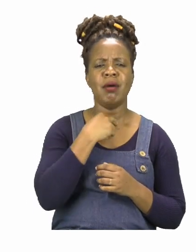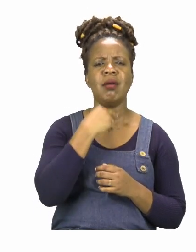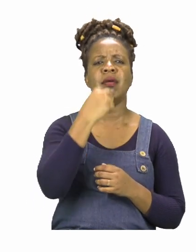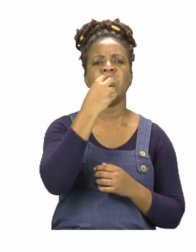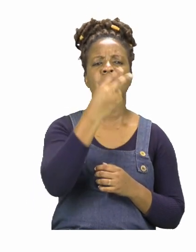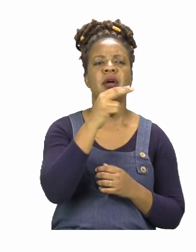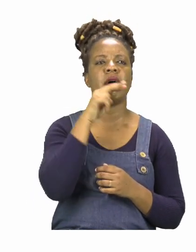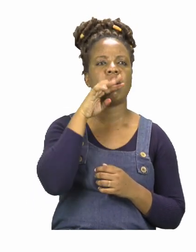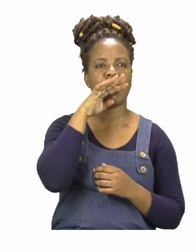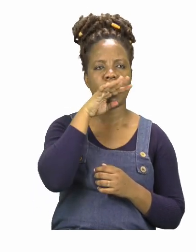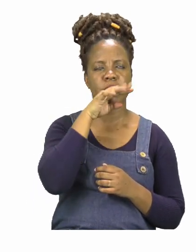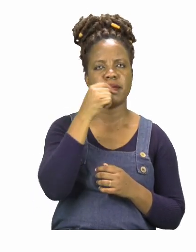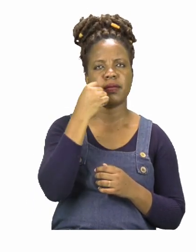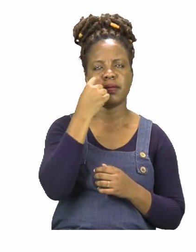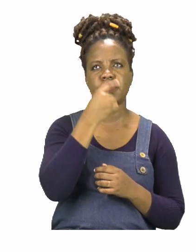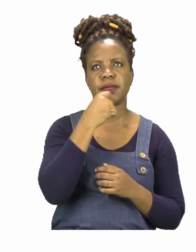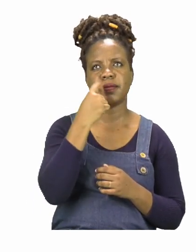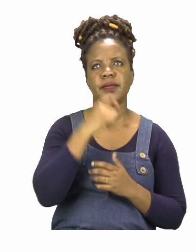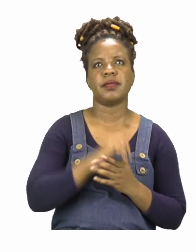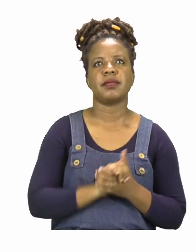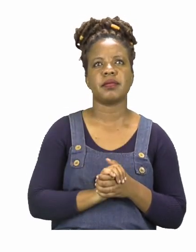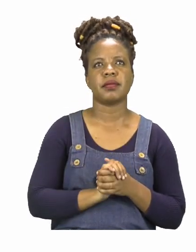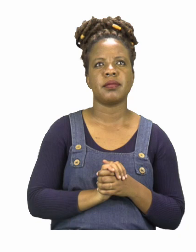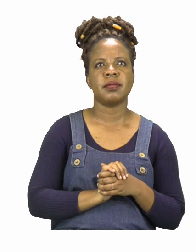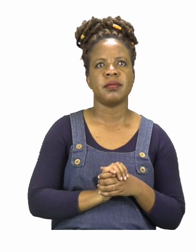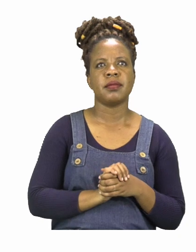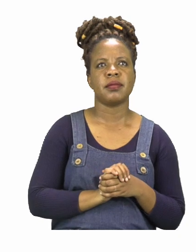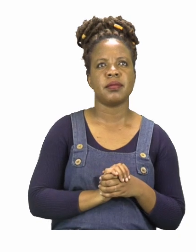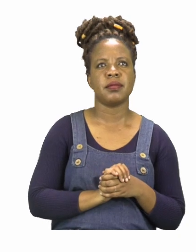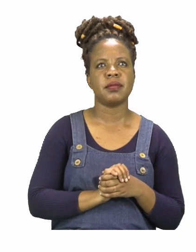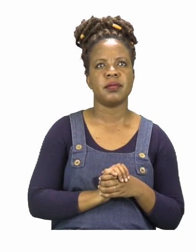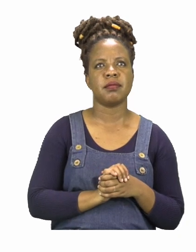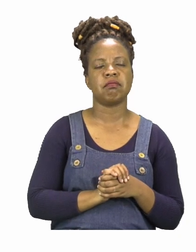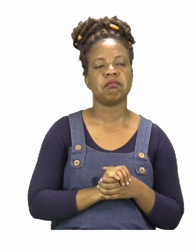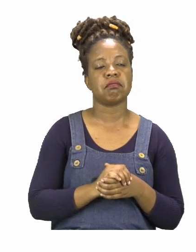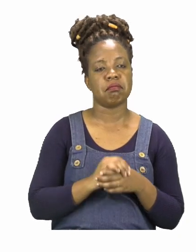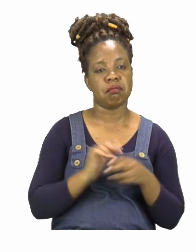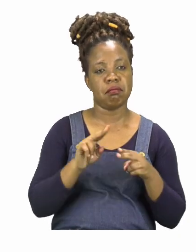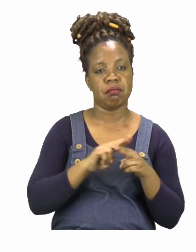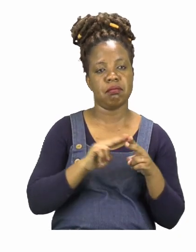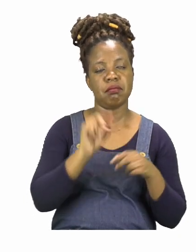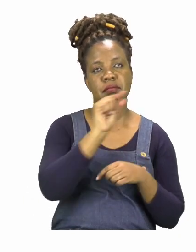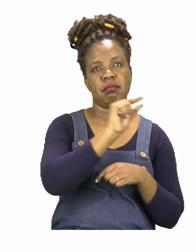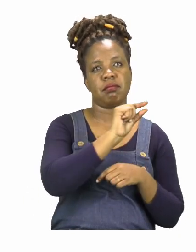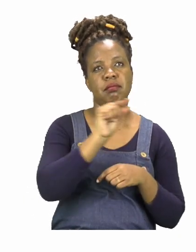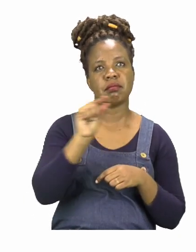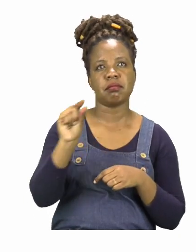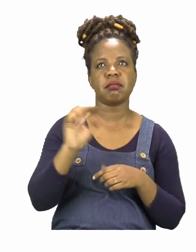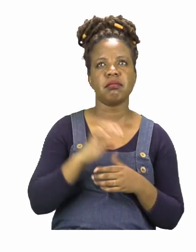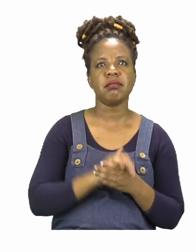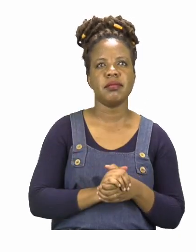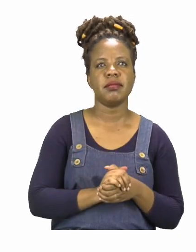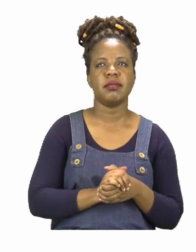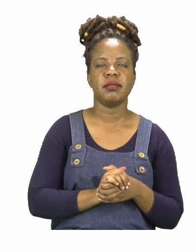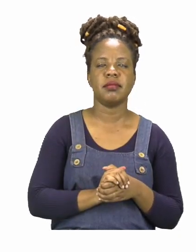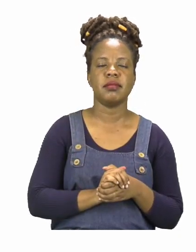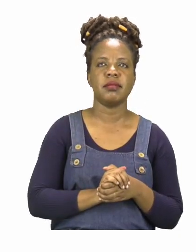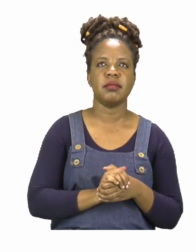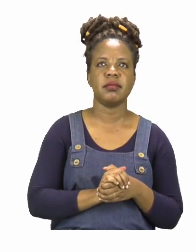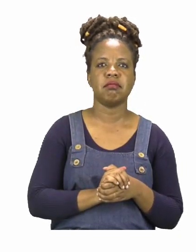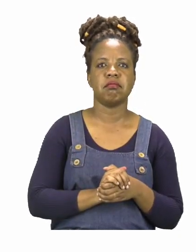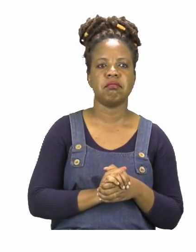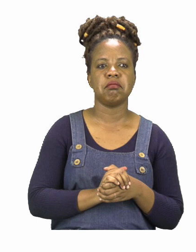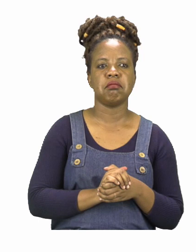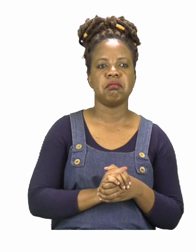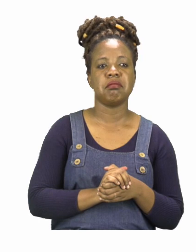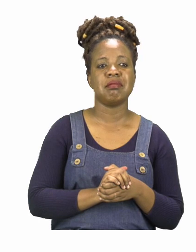the mouth. We can make a sentence with the word coughing by saying, the young